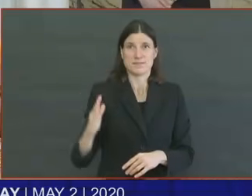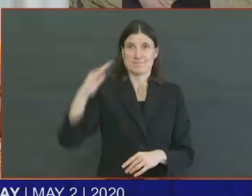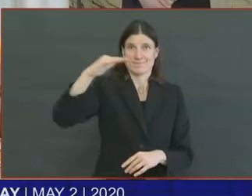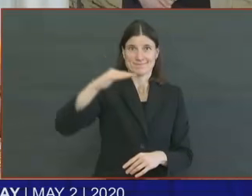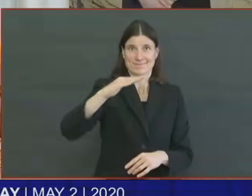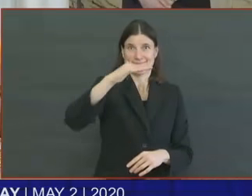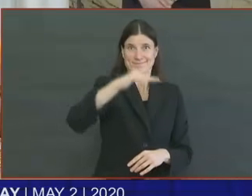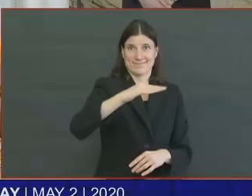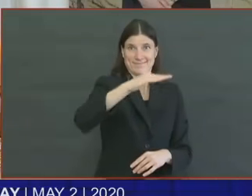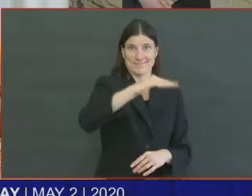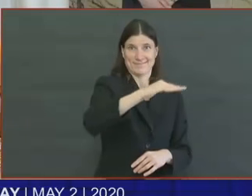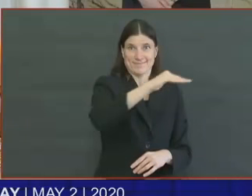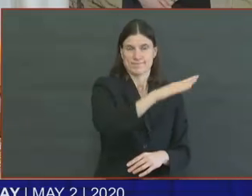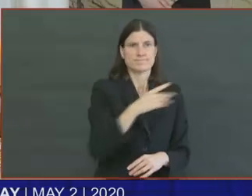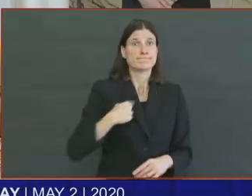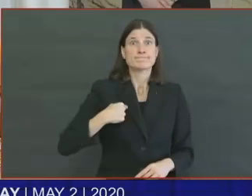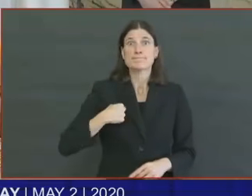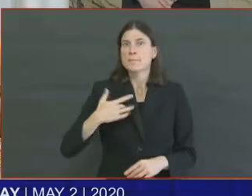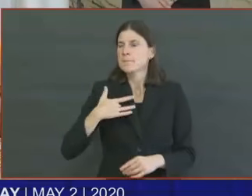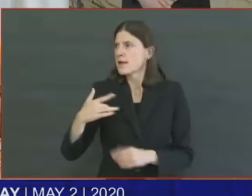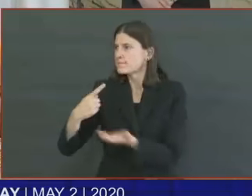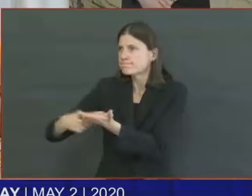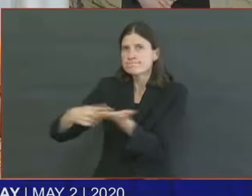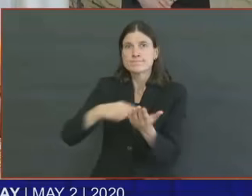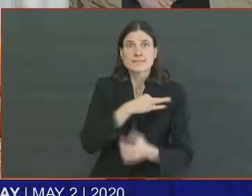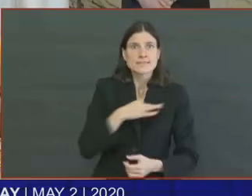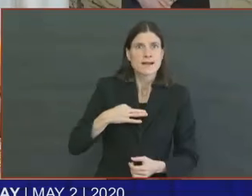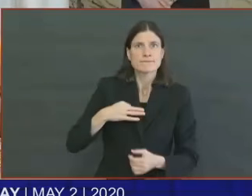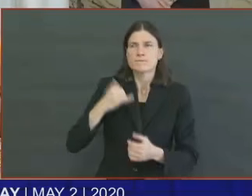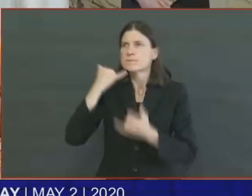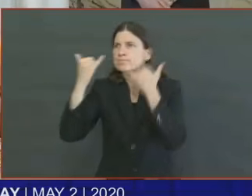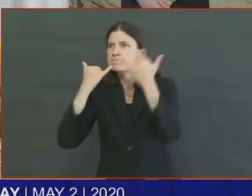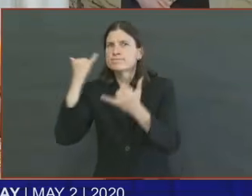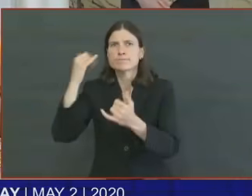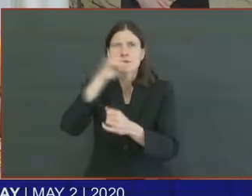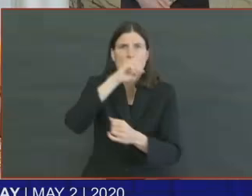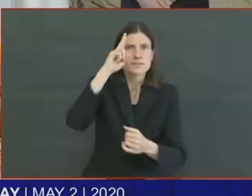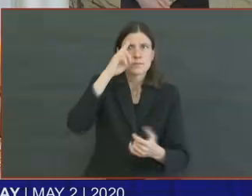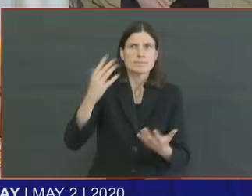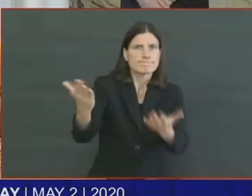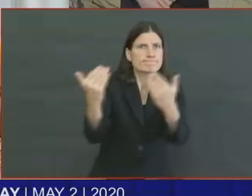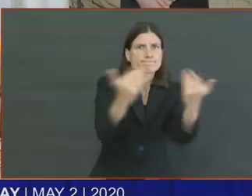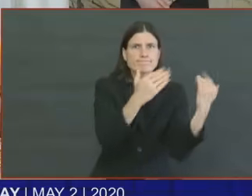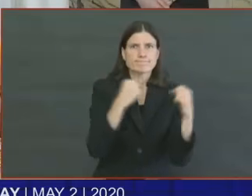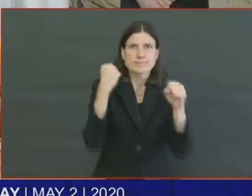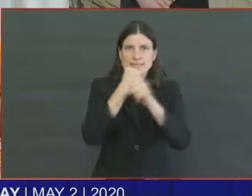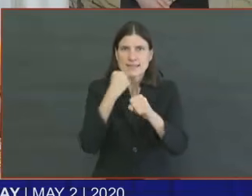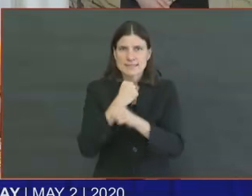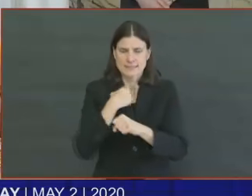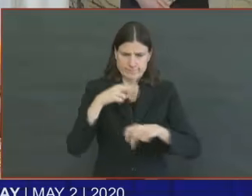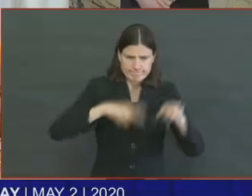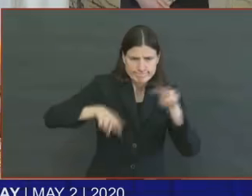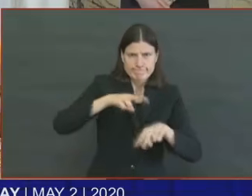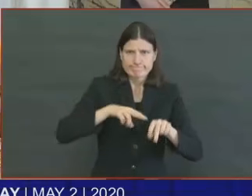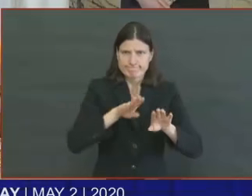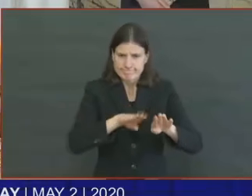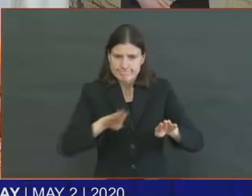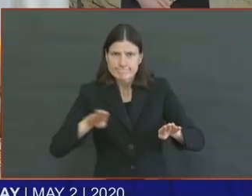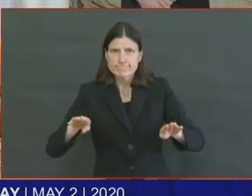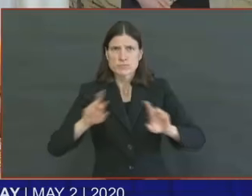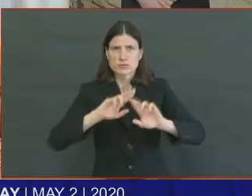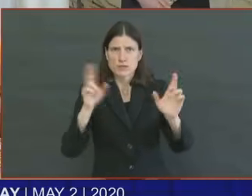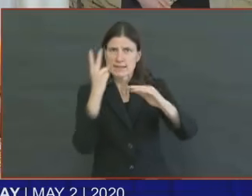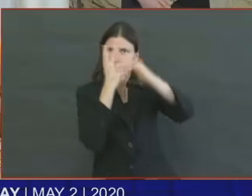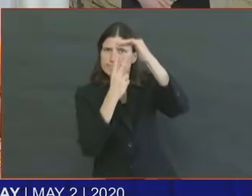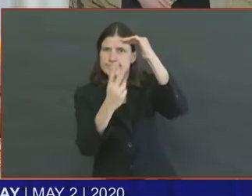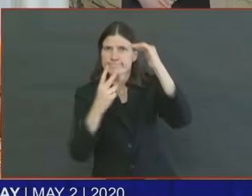you handling it? Do you see the plateau? Do you feel comfortable? And so as you can see, the trend line